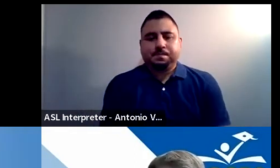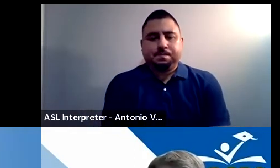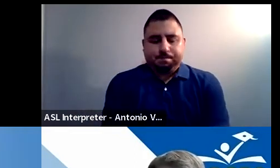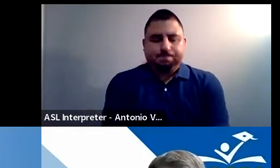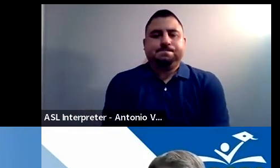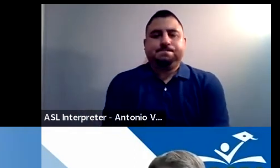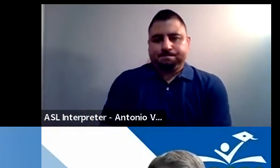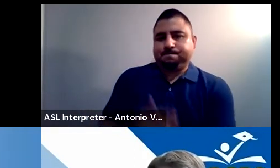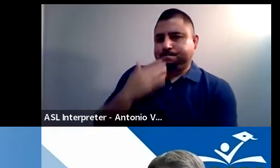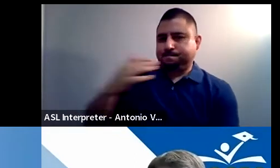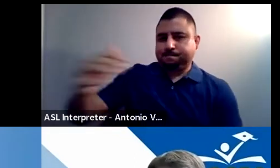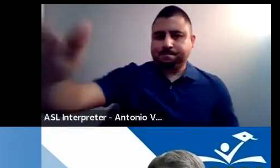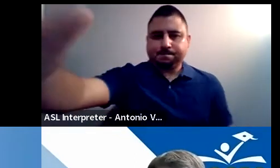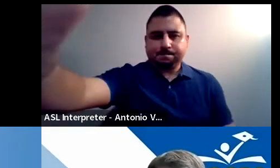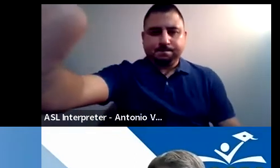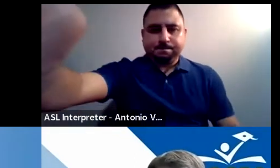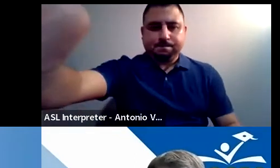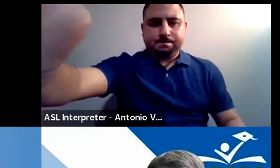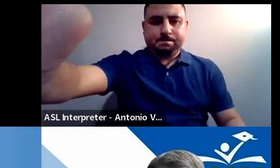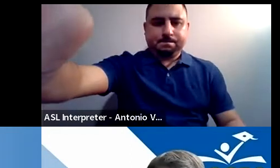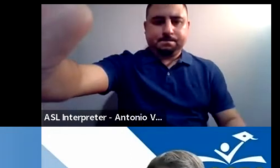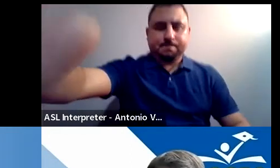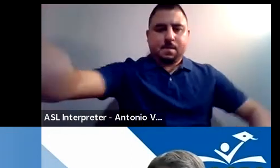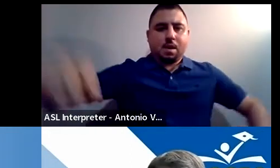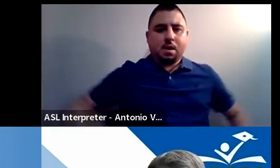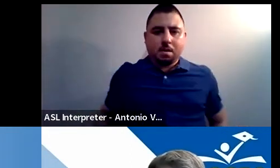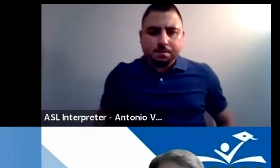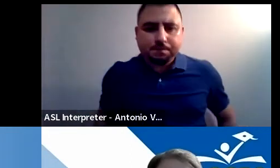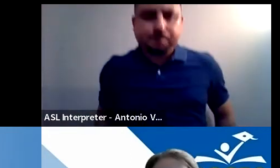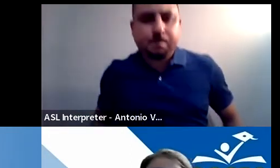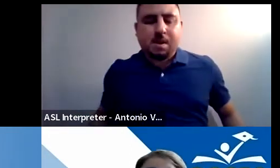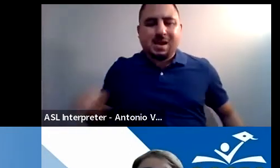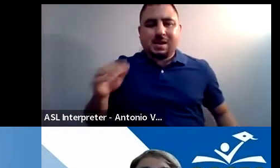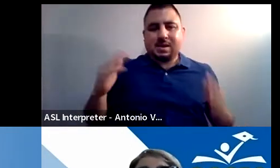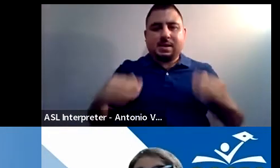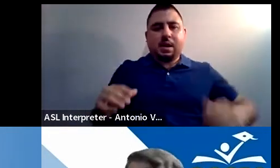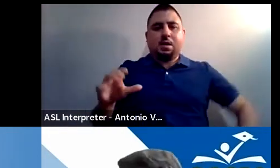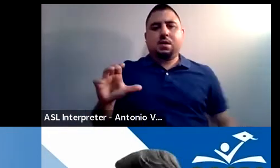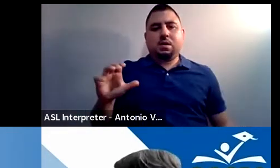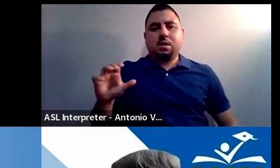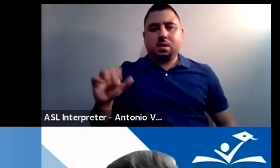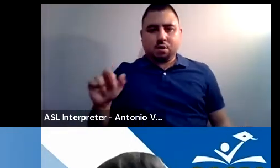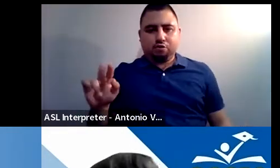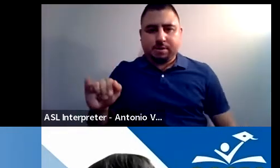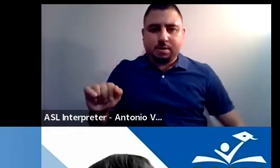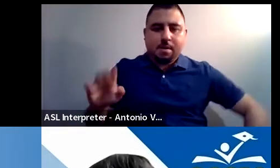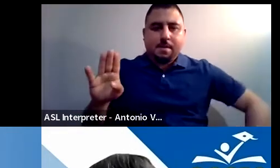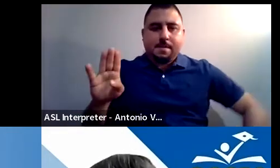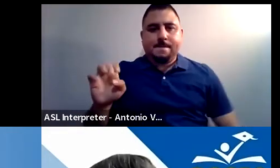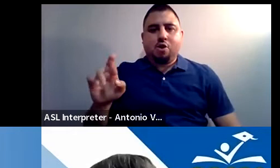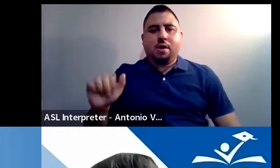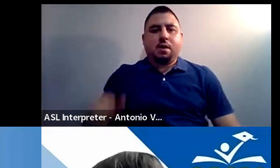Thank you so much, Mr. Hyman. Next up, we have Ms. Karina Barrera,